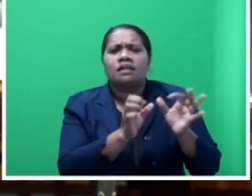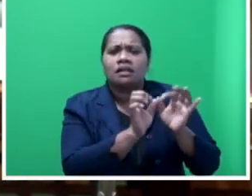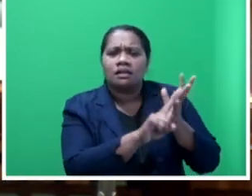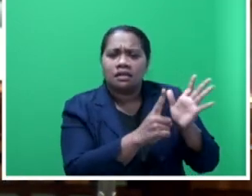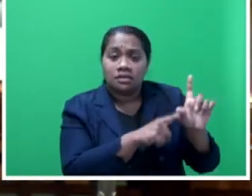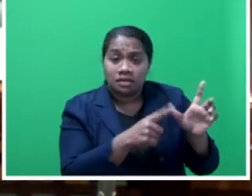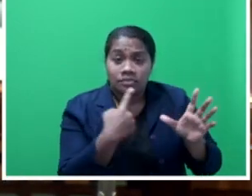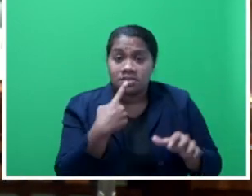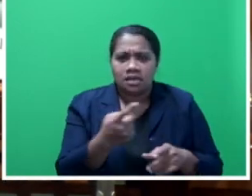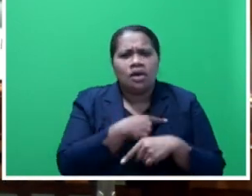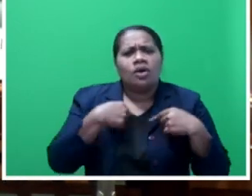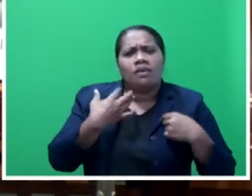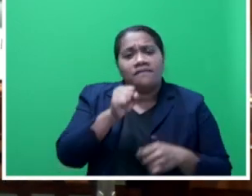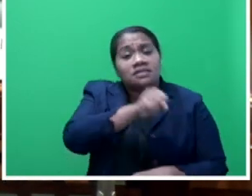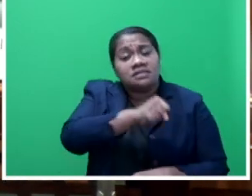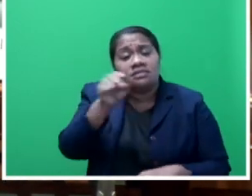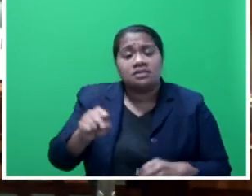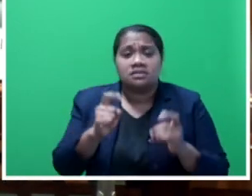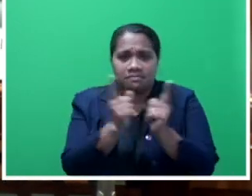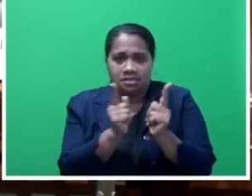sir, we are having series of meetings